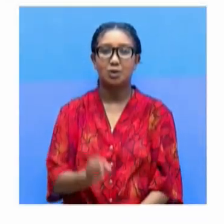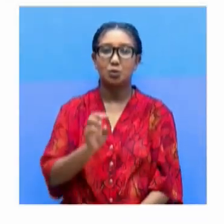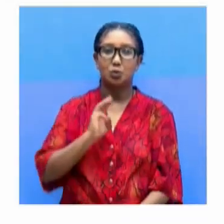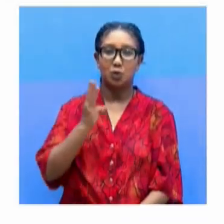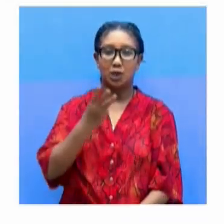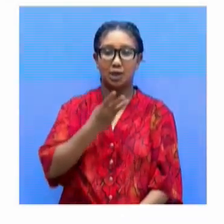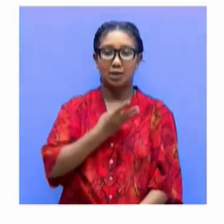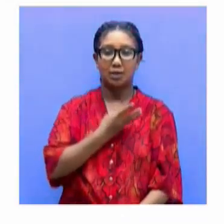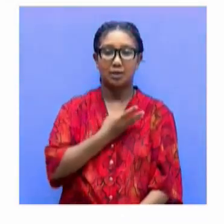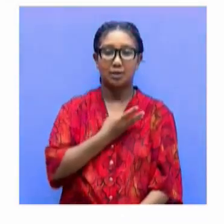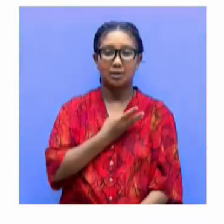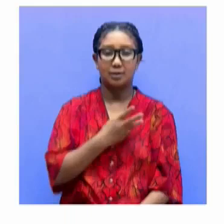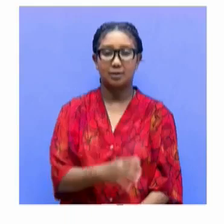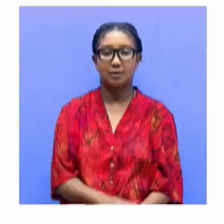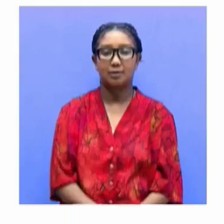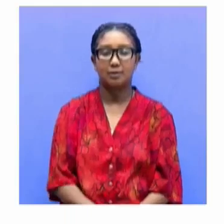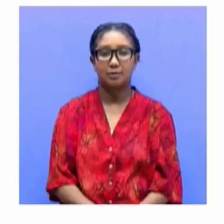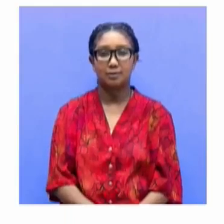we